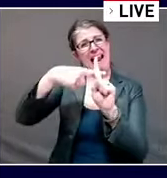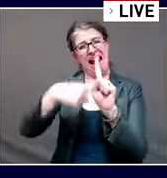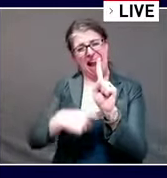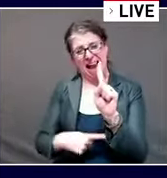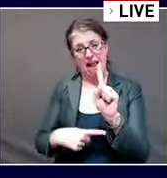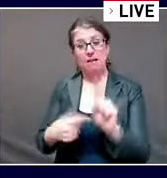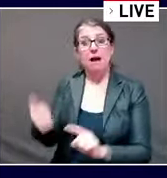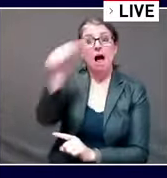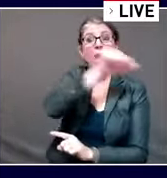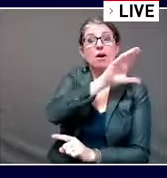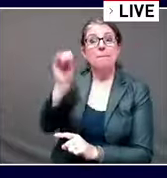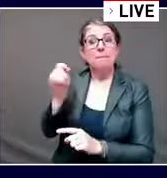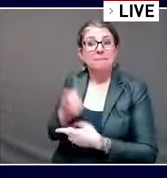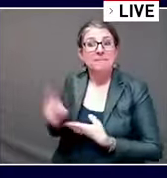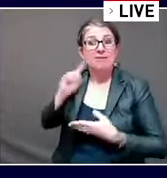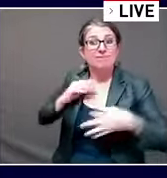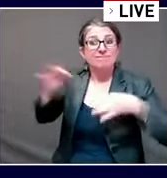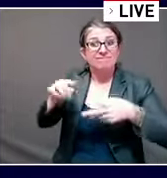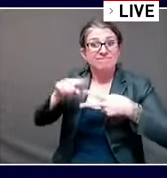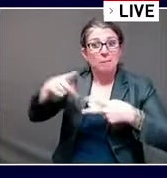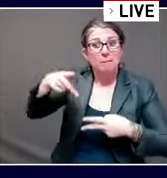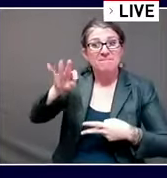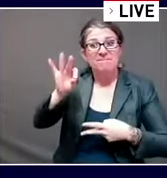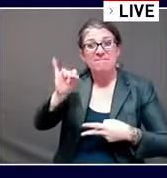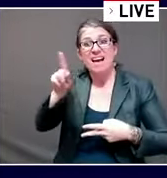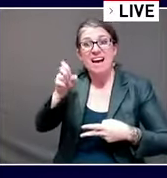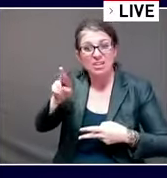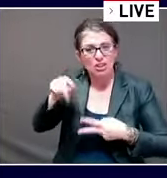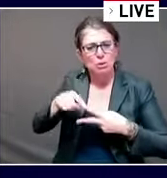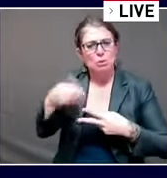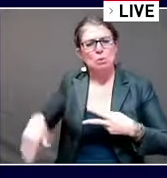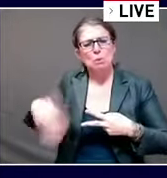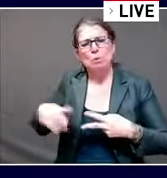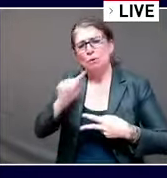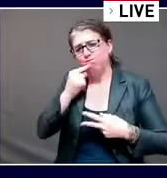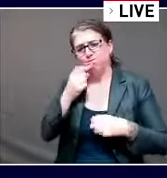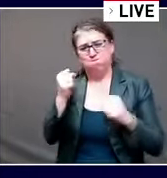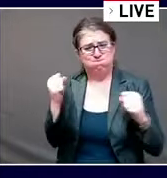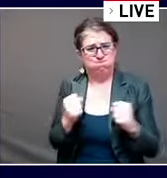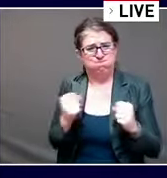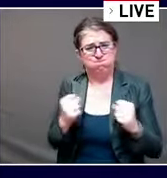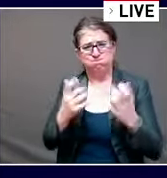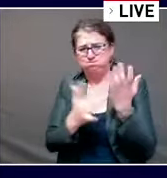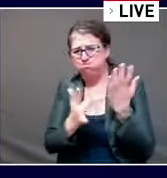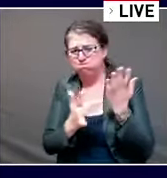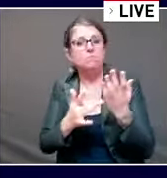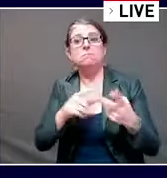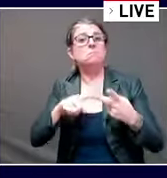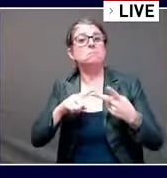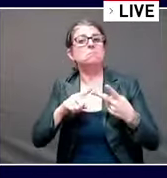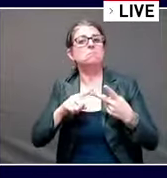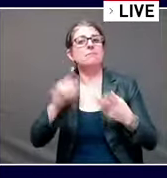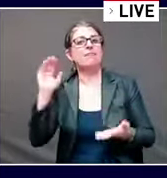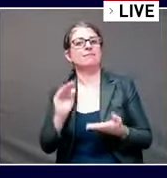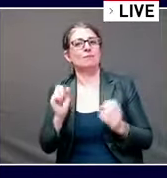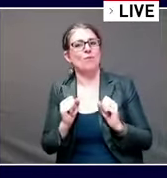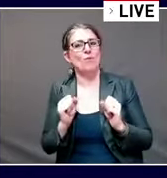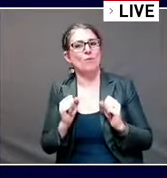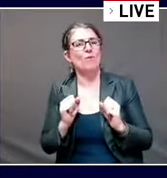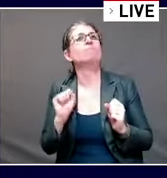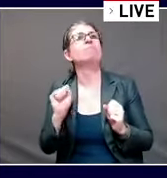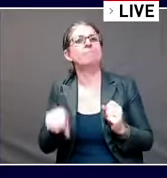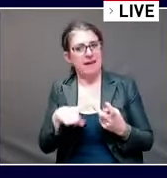these data provide reasons for optimism, but we should still demand to see all the data from the entirety